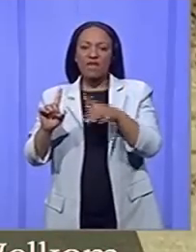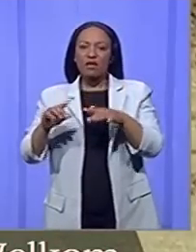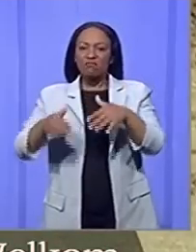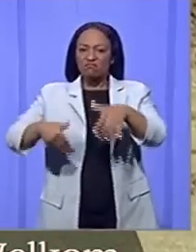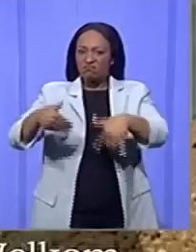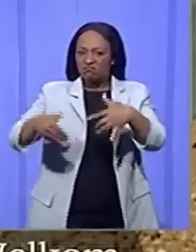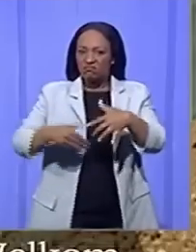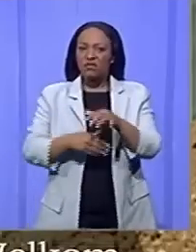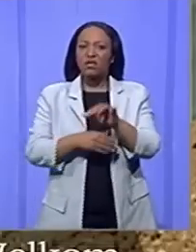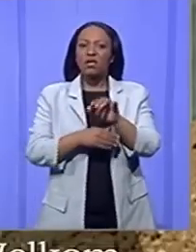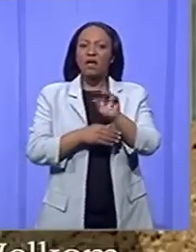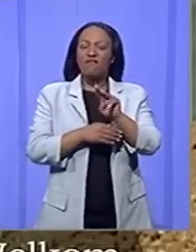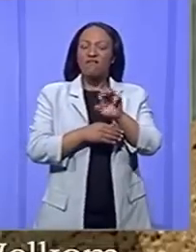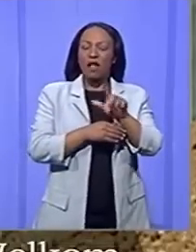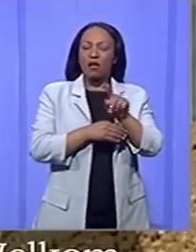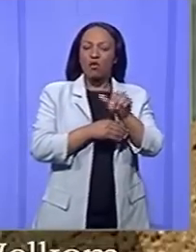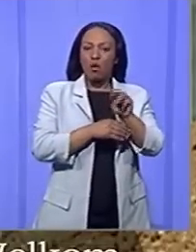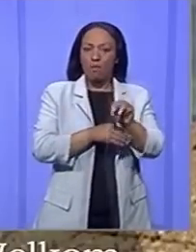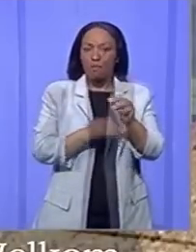Phumlane Velkom kajeno seng.